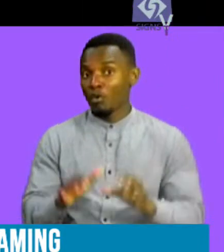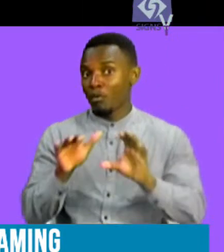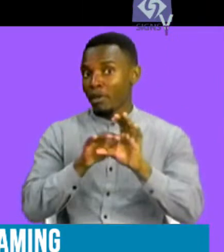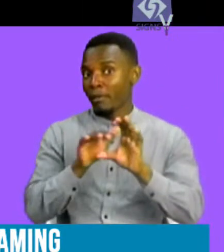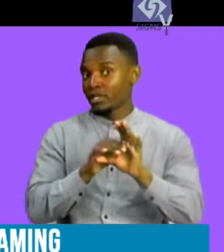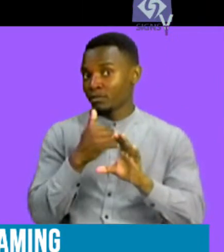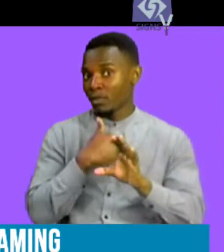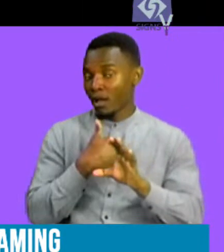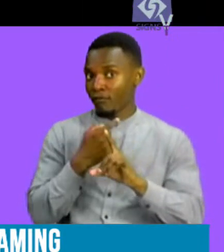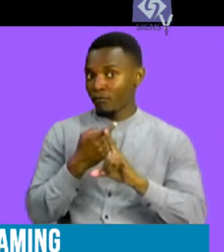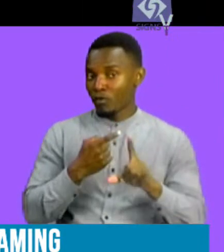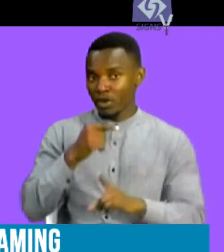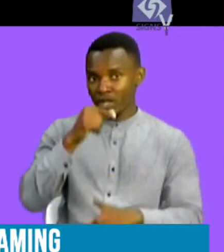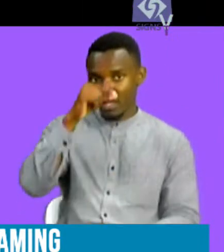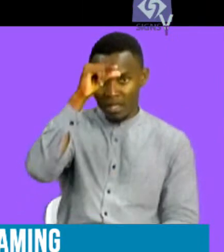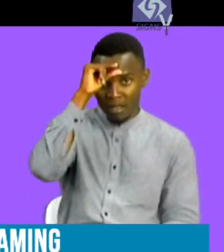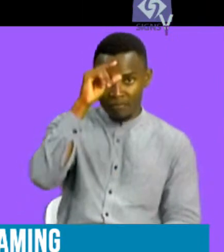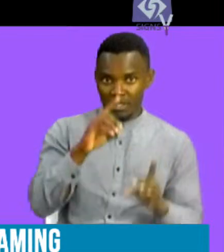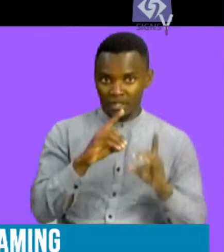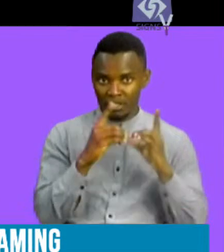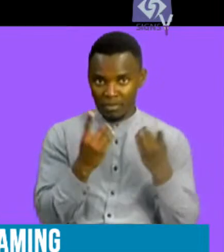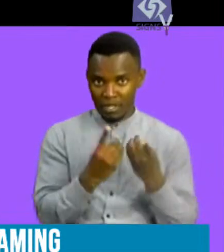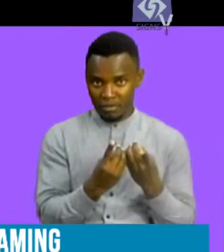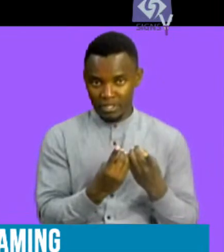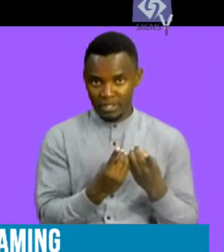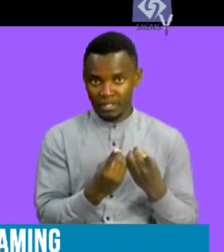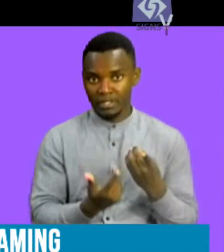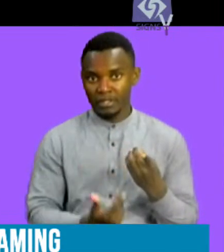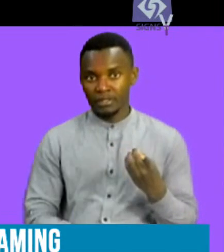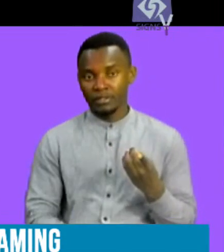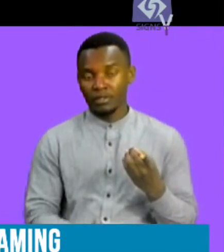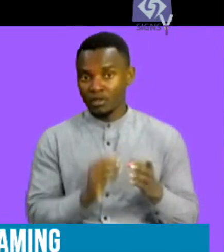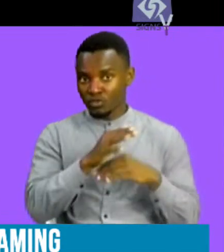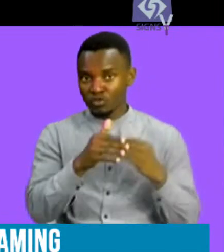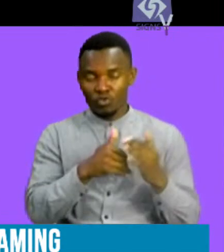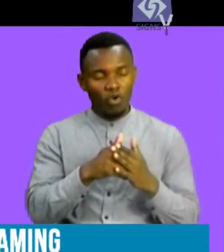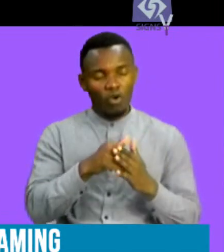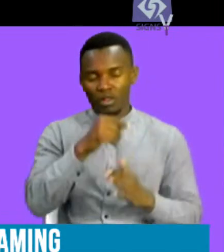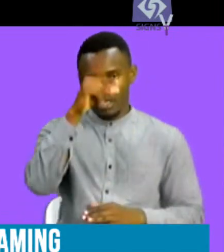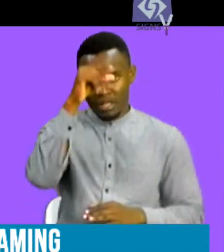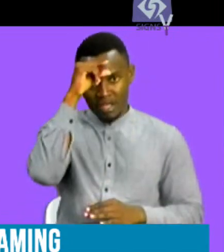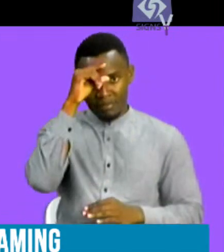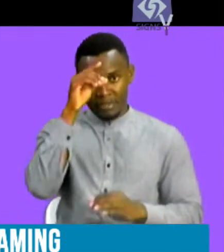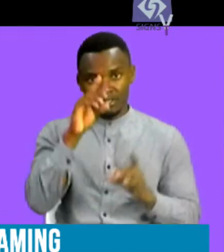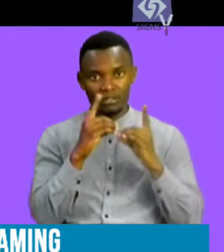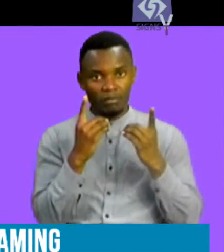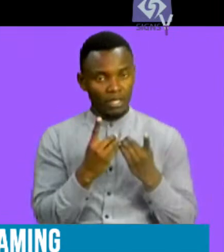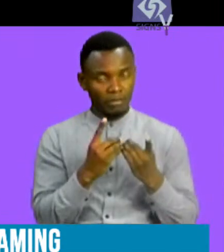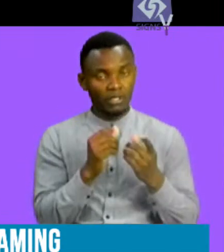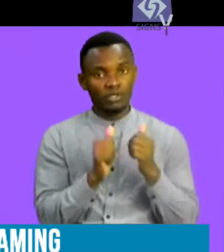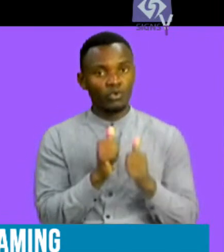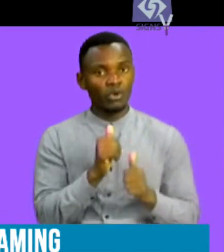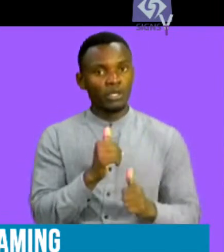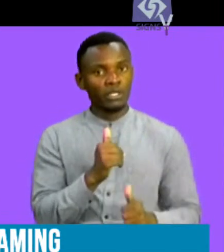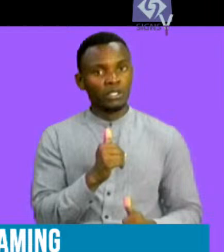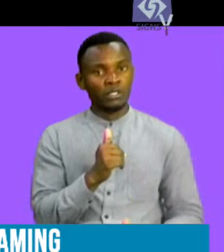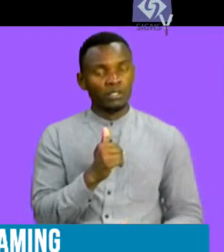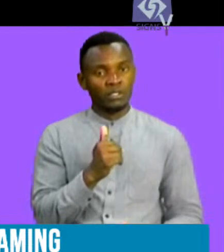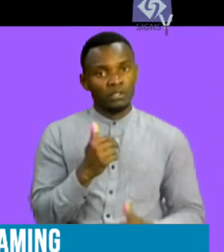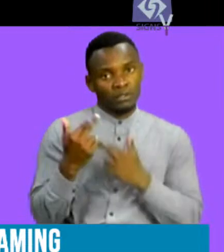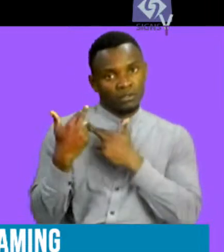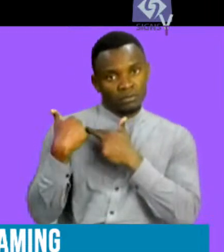I said, government departments first. Yeah. So all government departments that have a role to